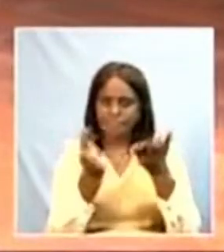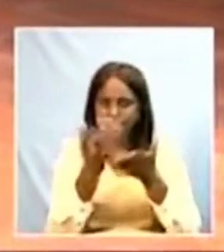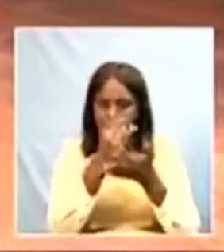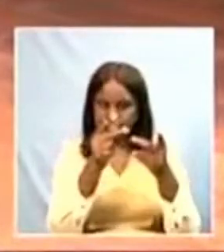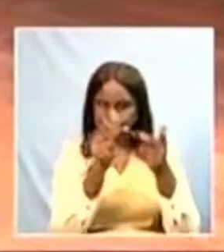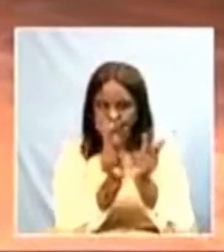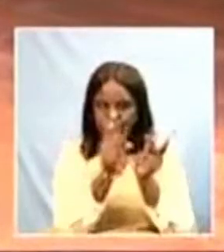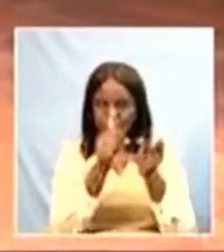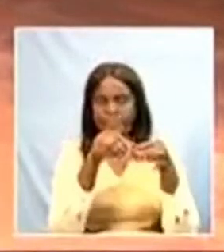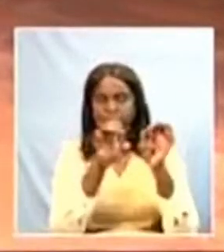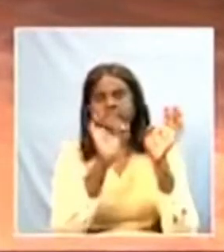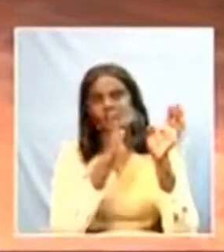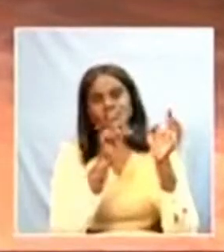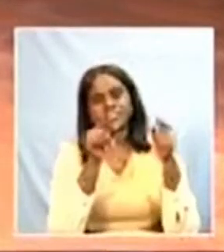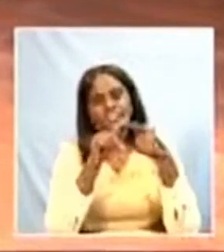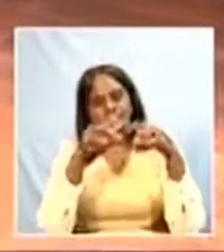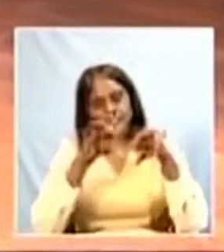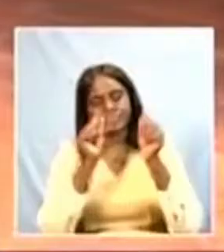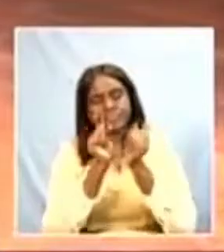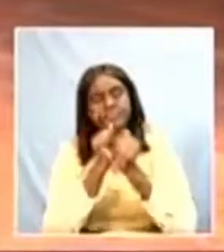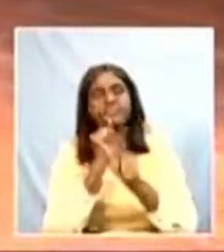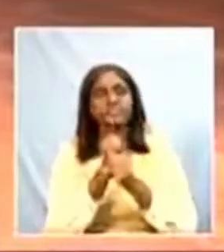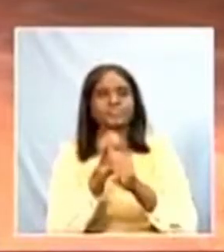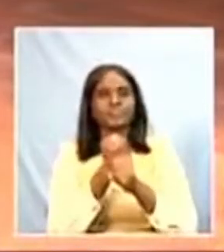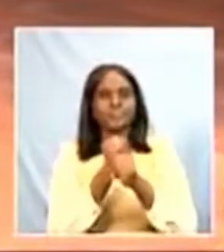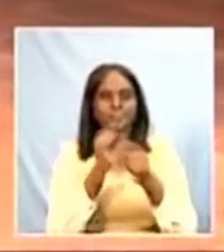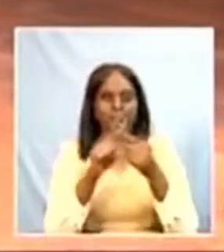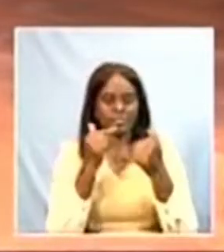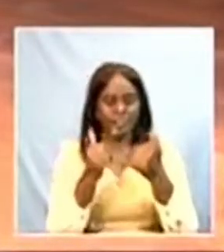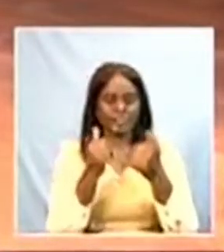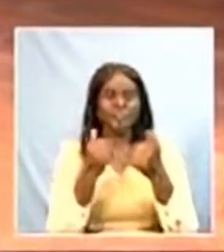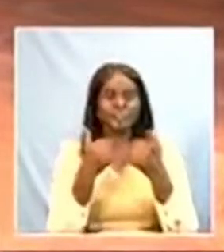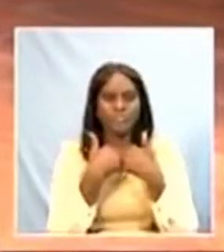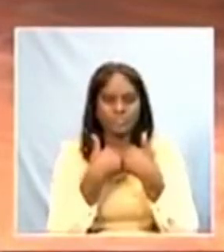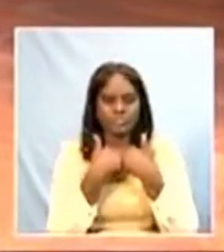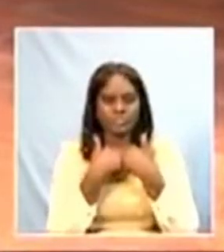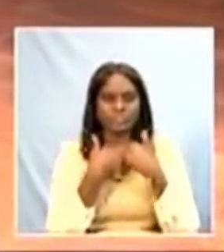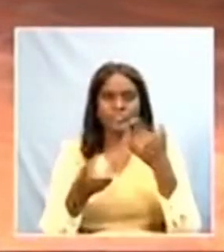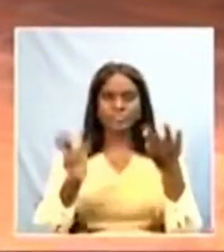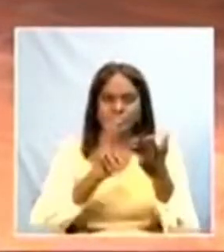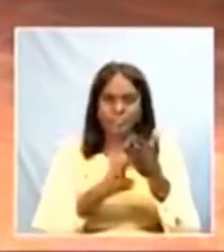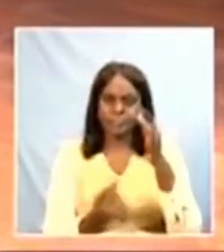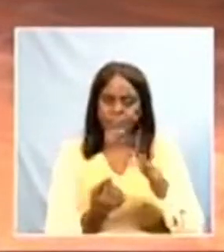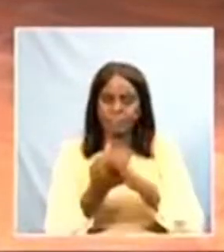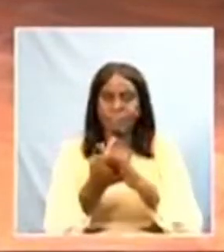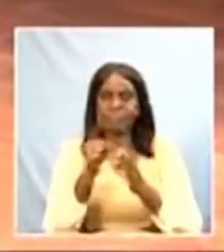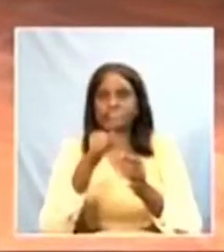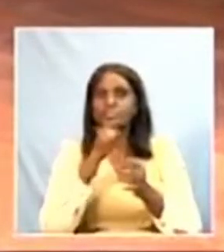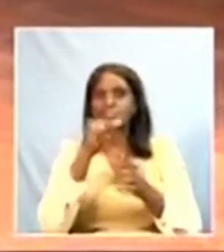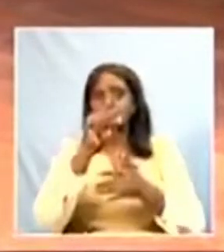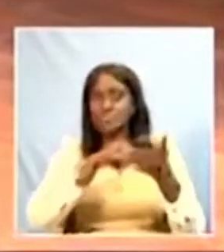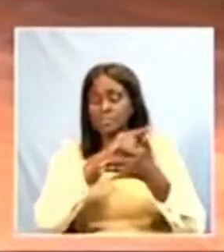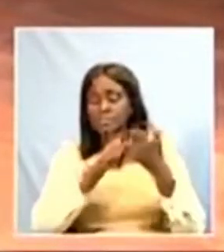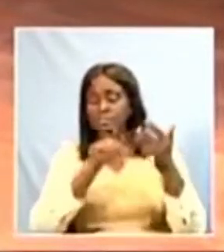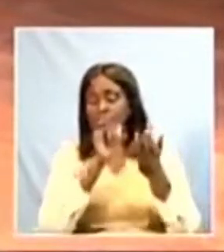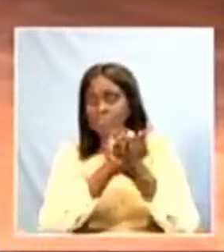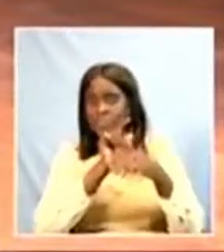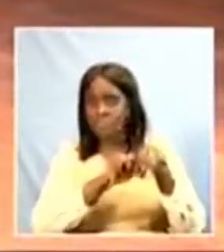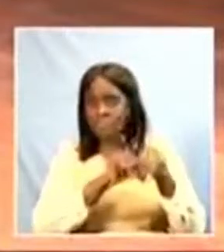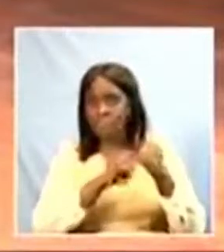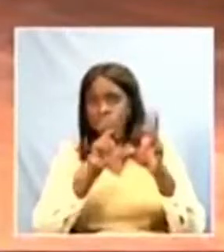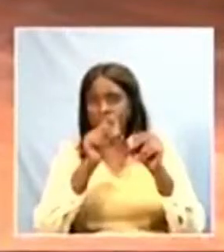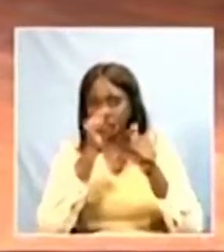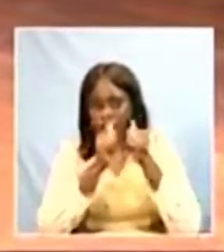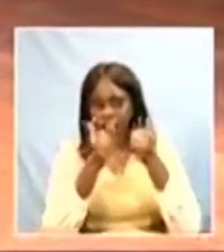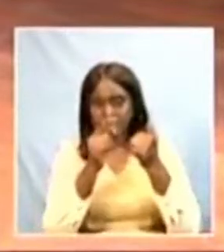he continued to carry on the works. But then there was a reoccurrence. You had not terminated by that time?